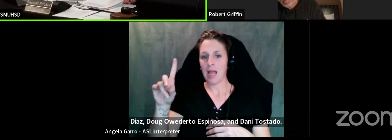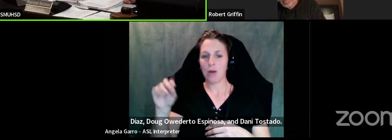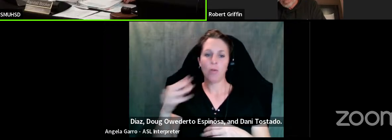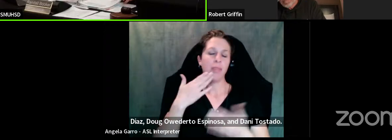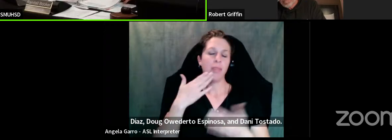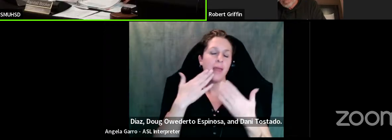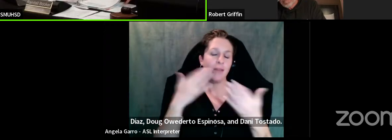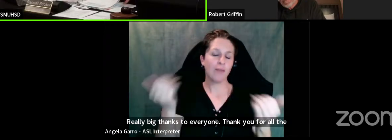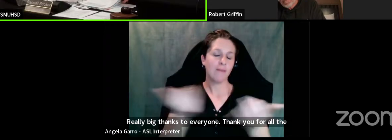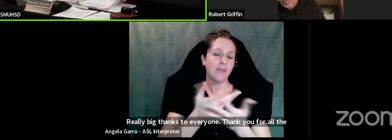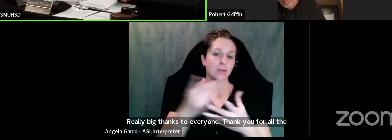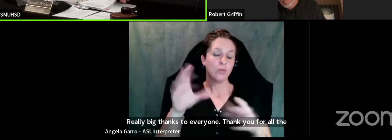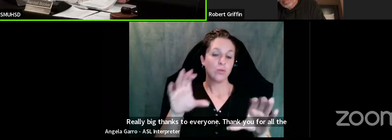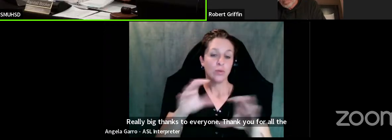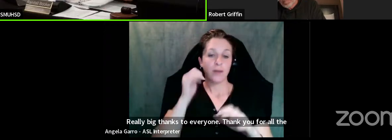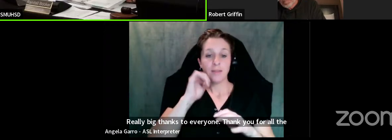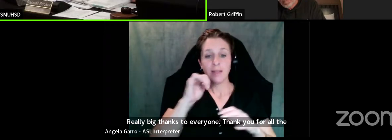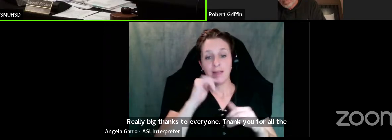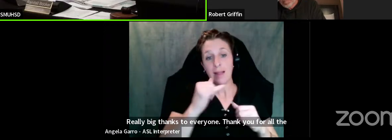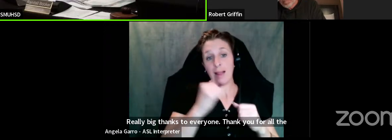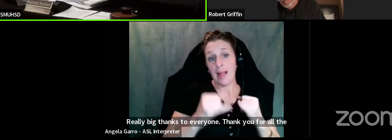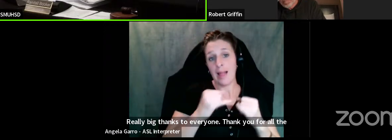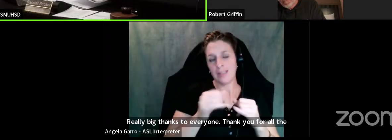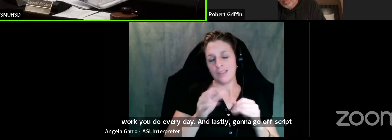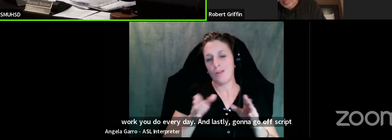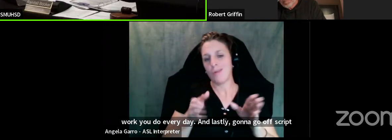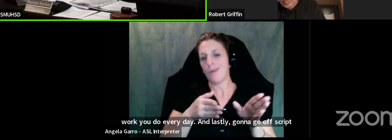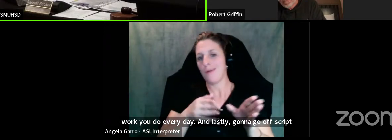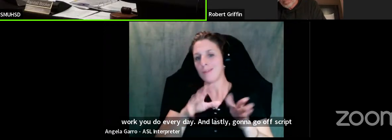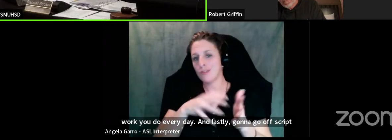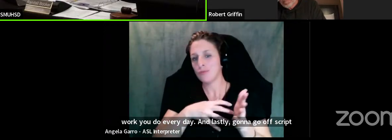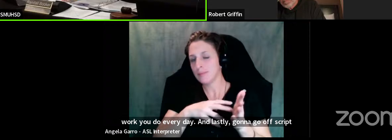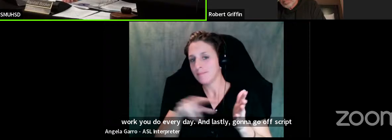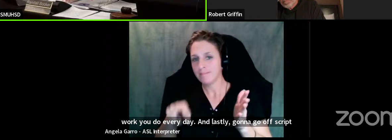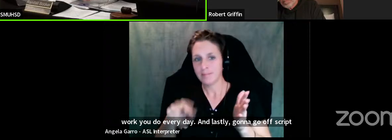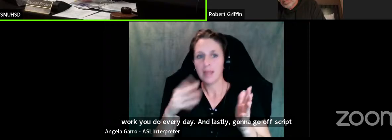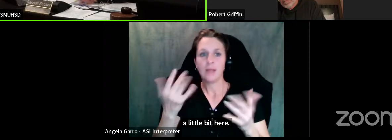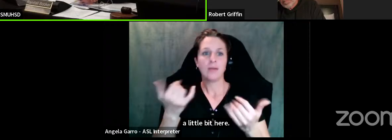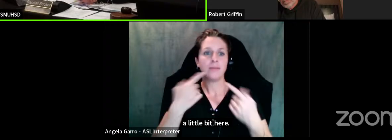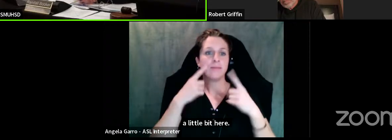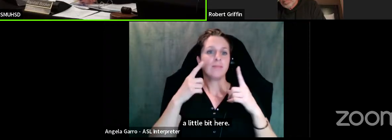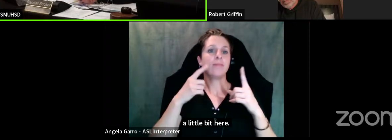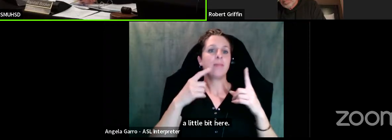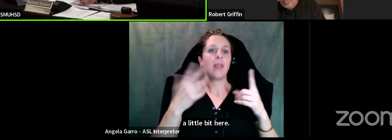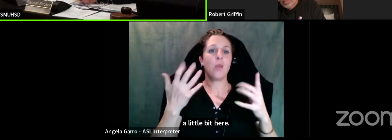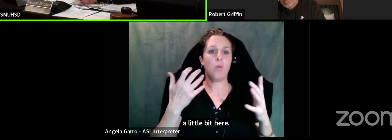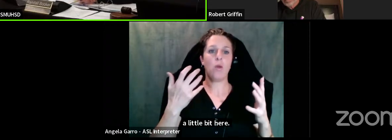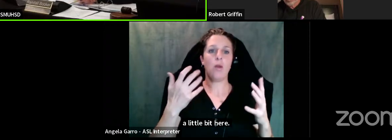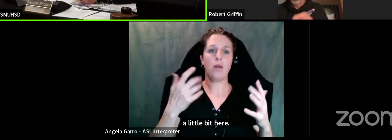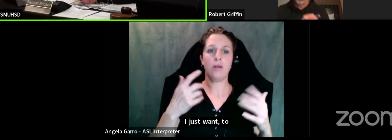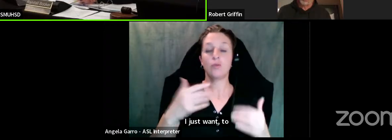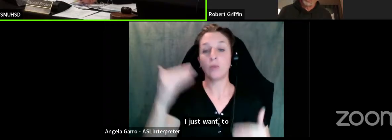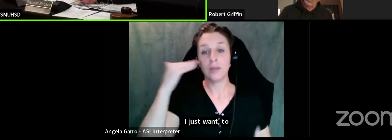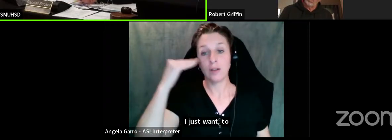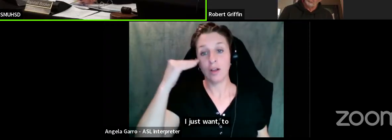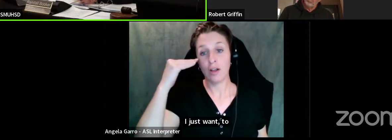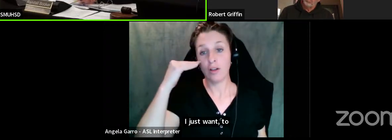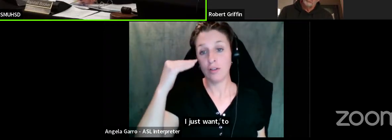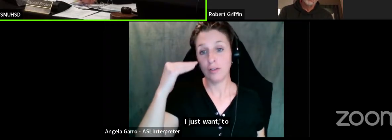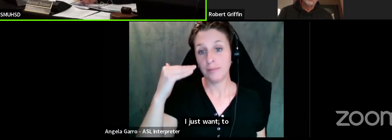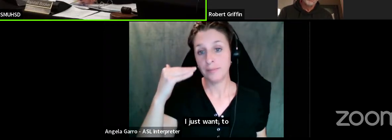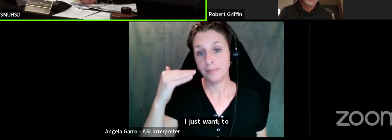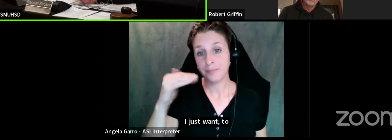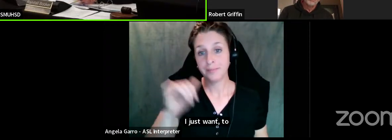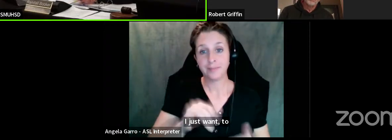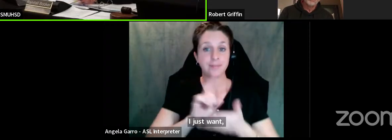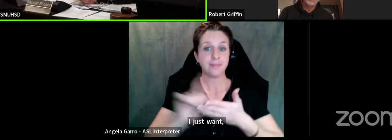day. And lastly, I'm going to go off script a little bit here. I just want to acknowledge that last